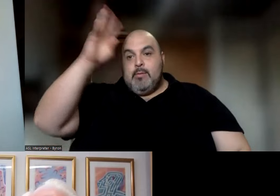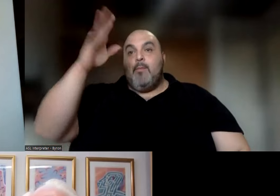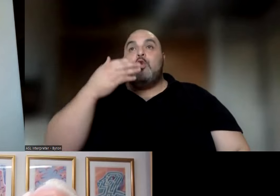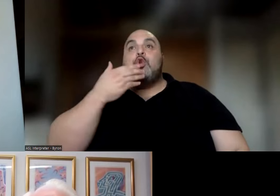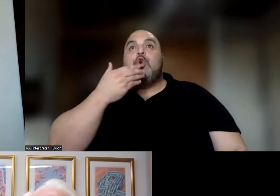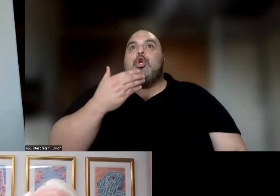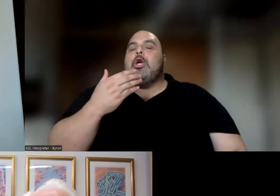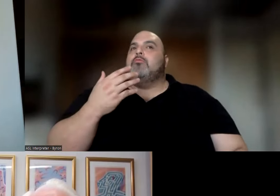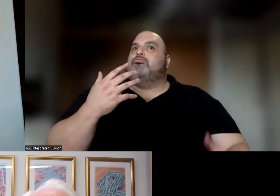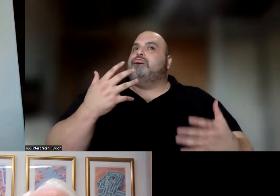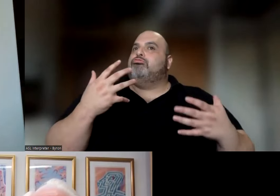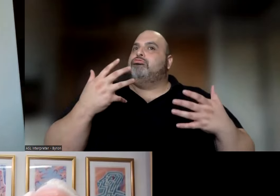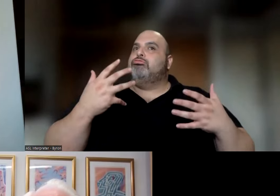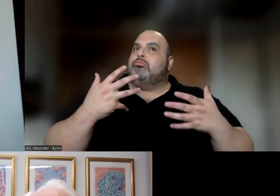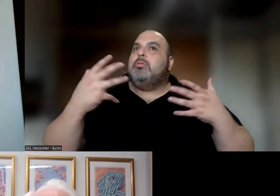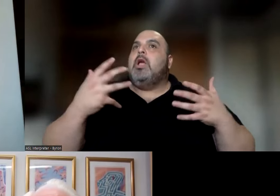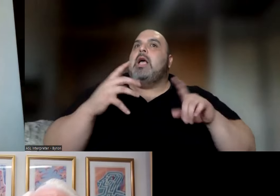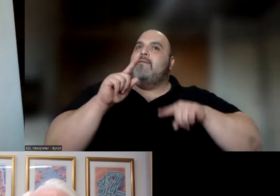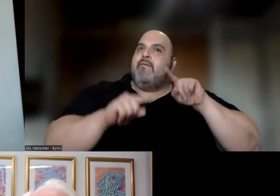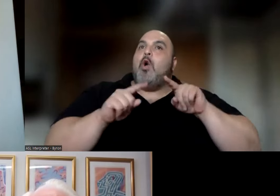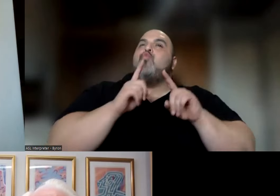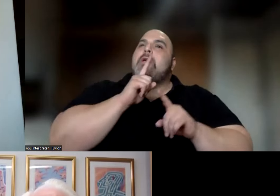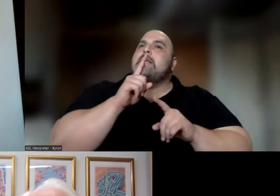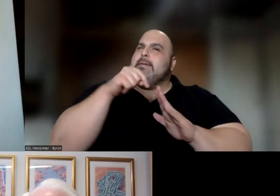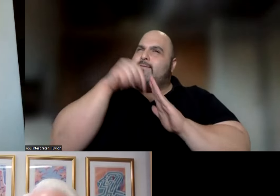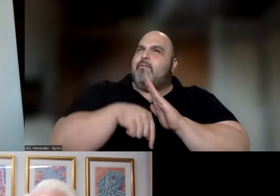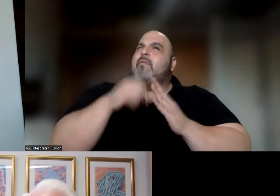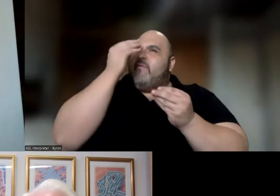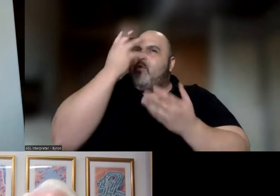a rich set of very informative biomarkers.